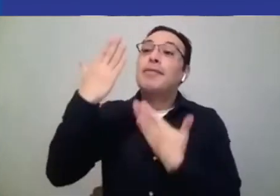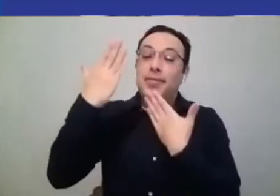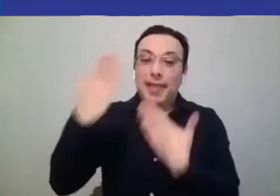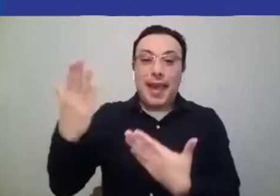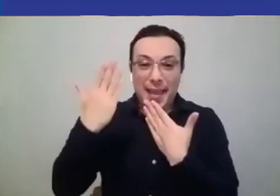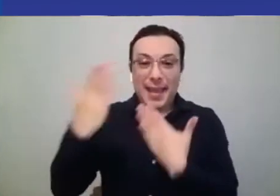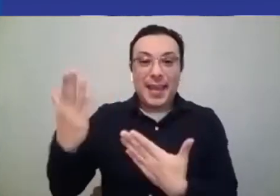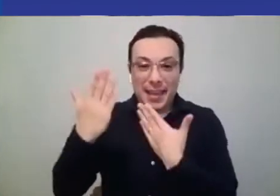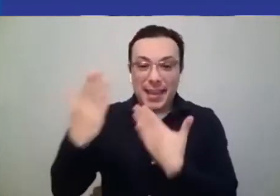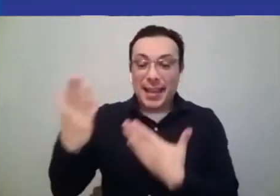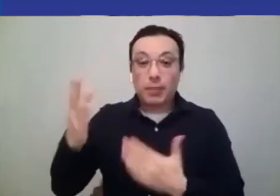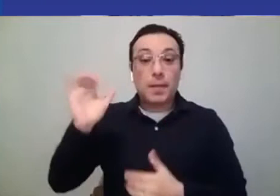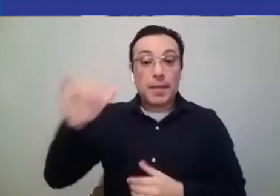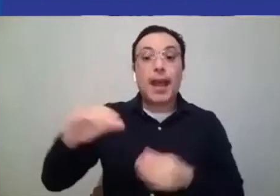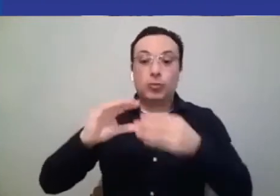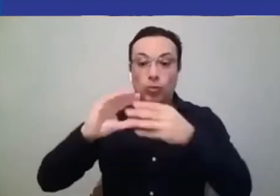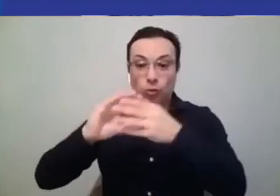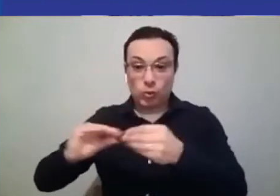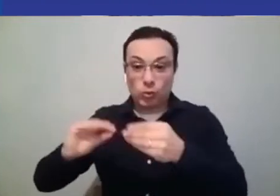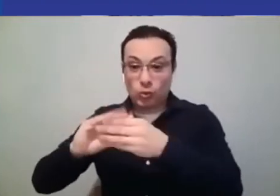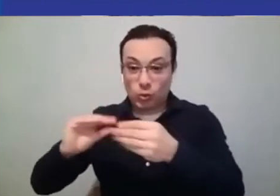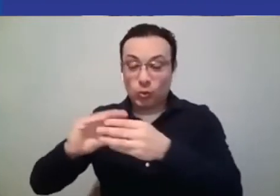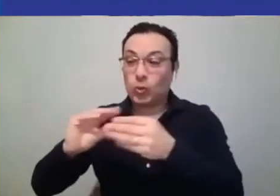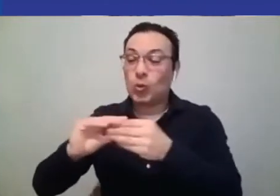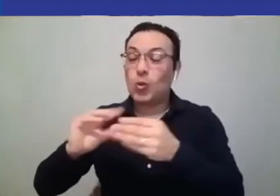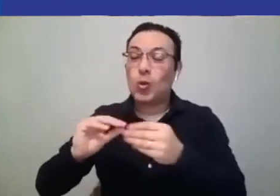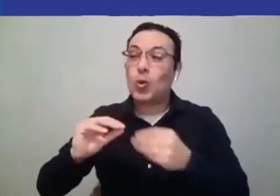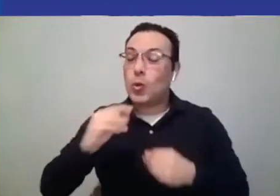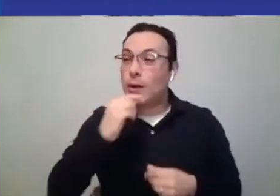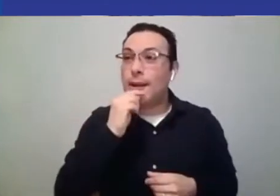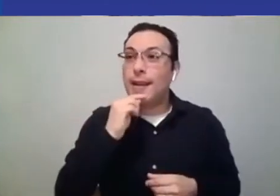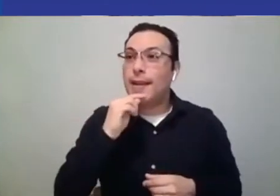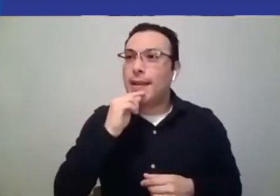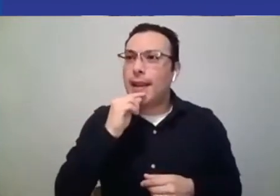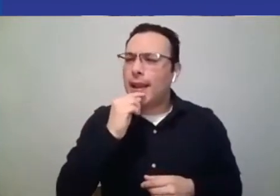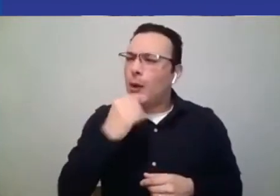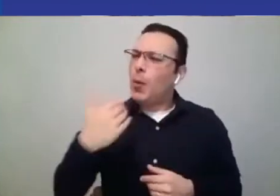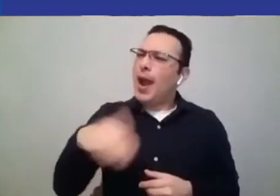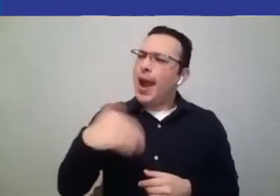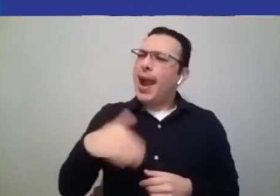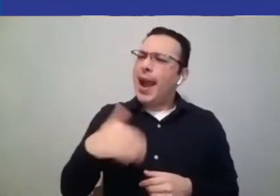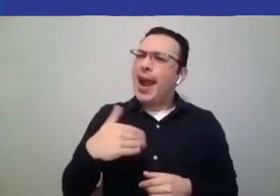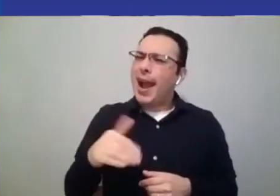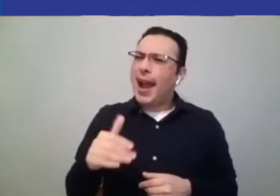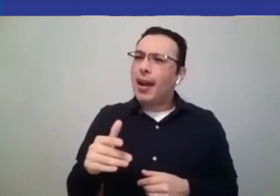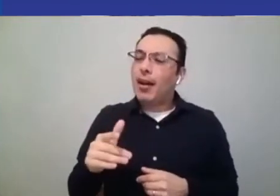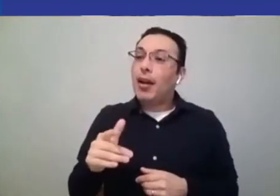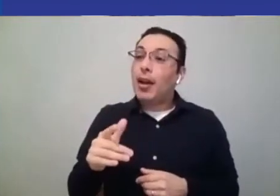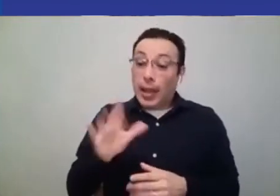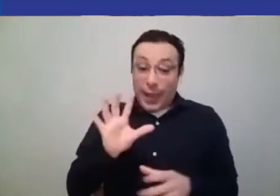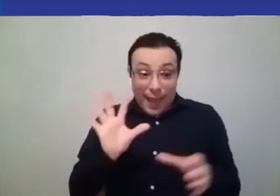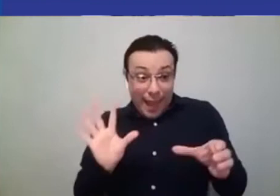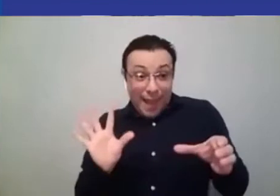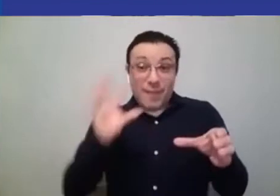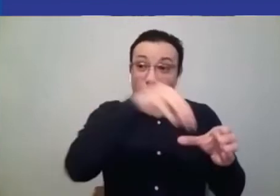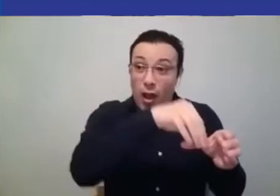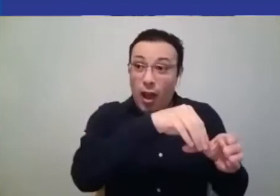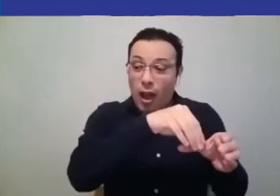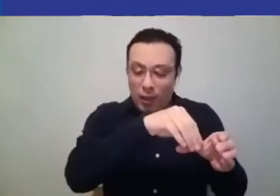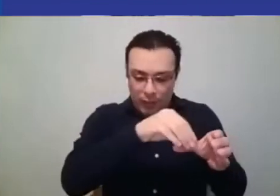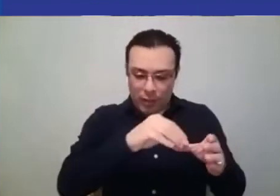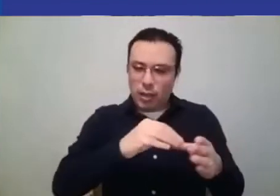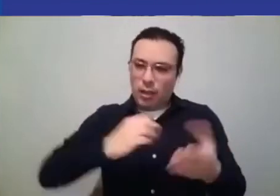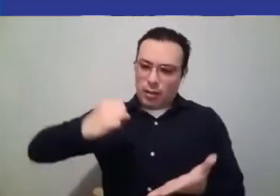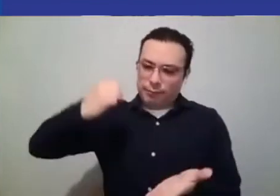thank you for that. And thank you for that story, because in your experience, it was an affirmation